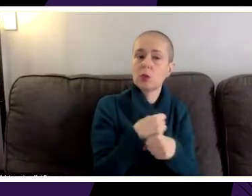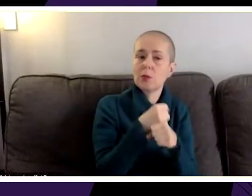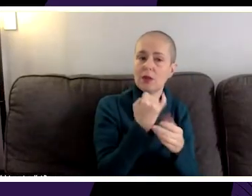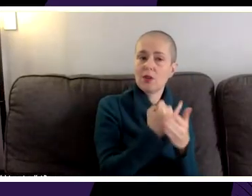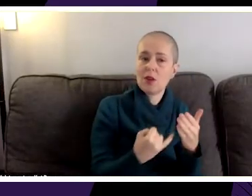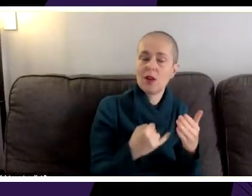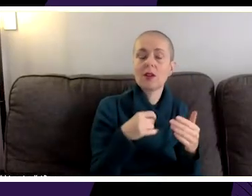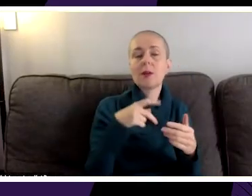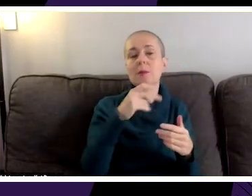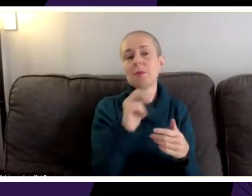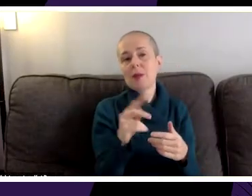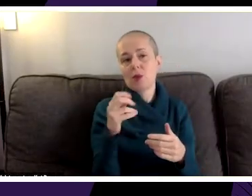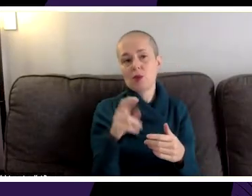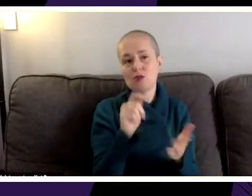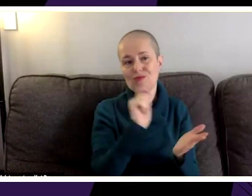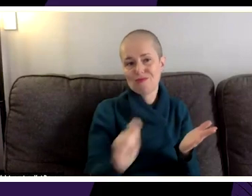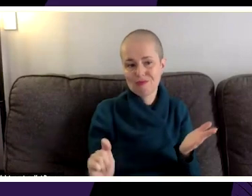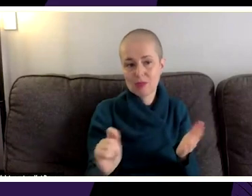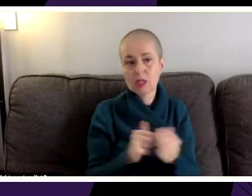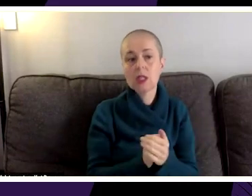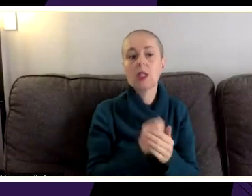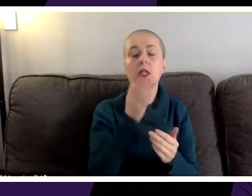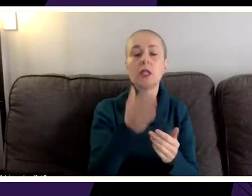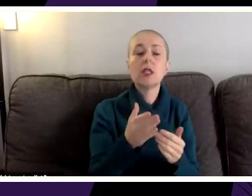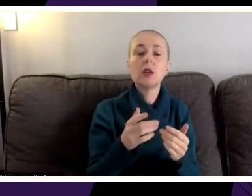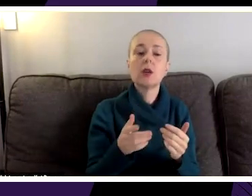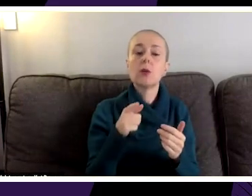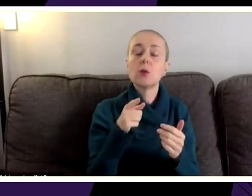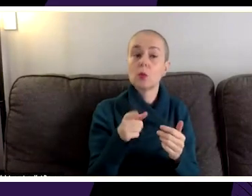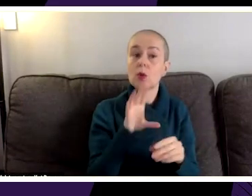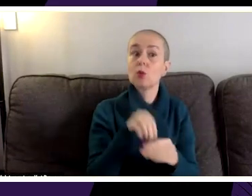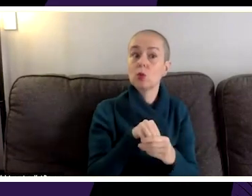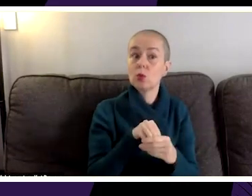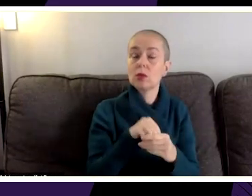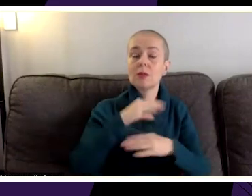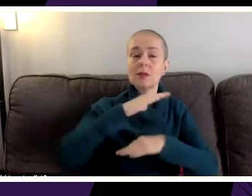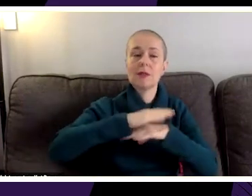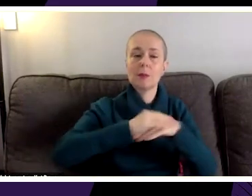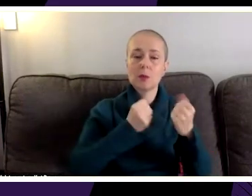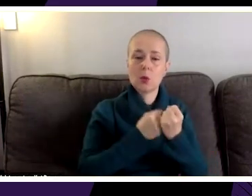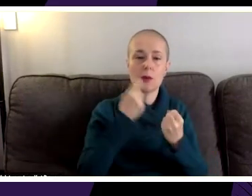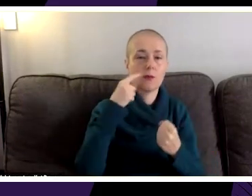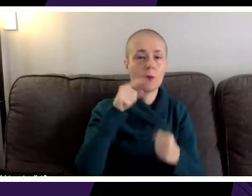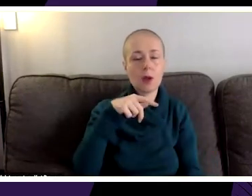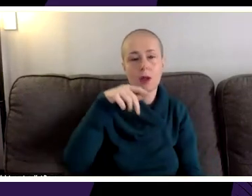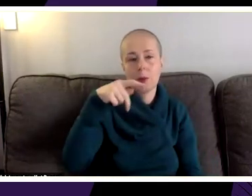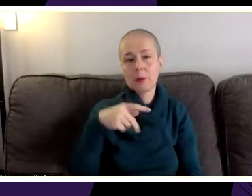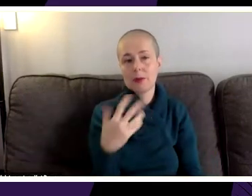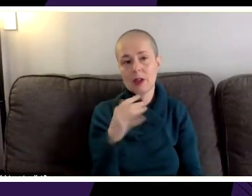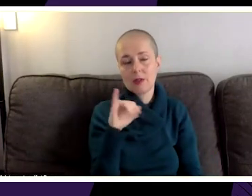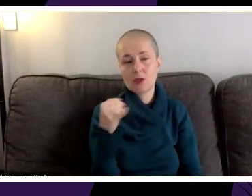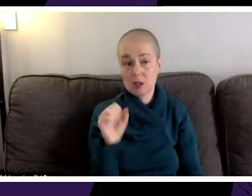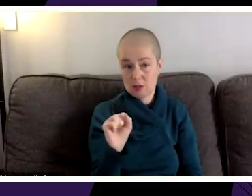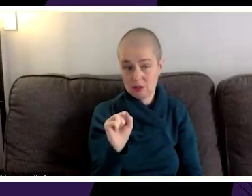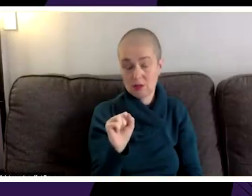plotter. With support from the PROS grant, Stephan implemented desktop support for P5.js via a new